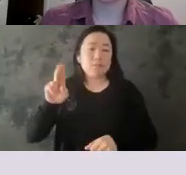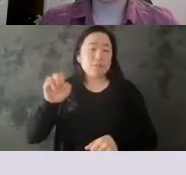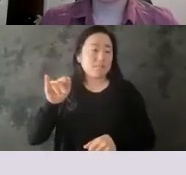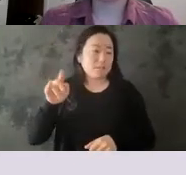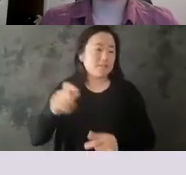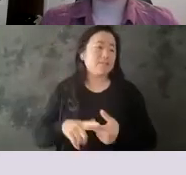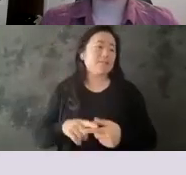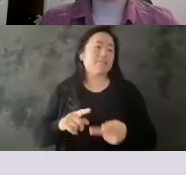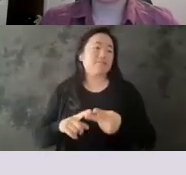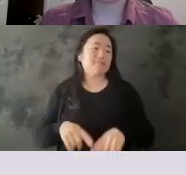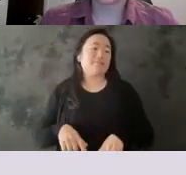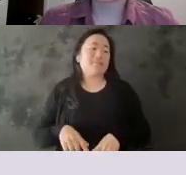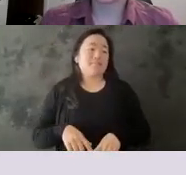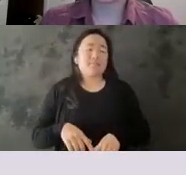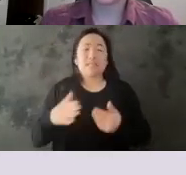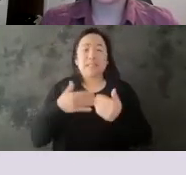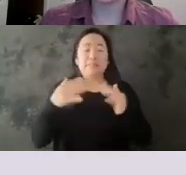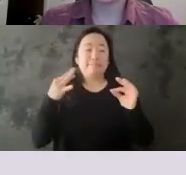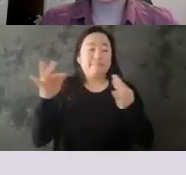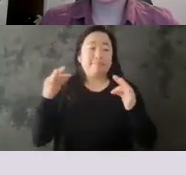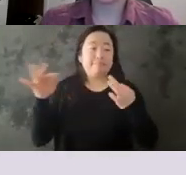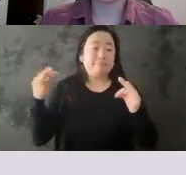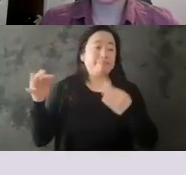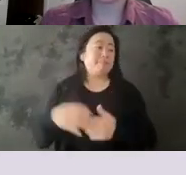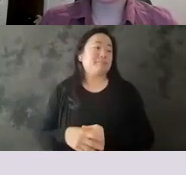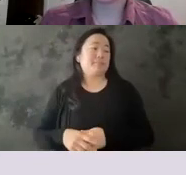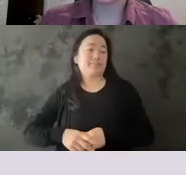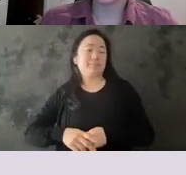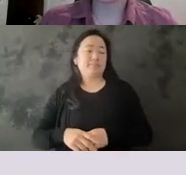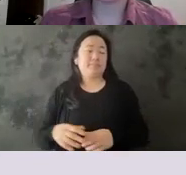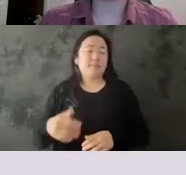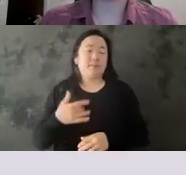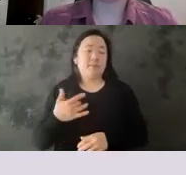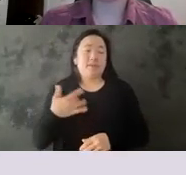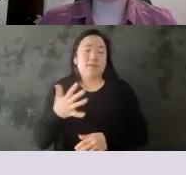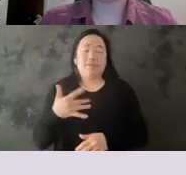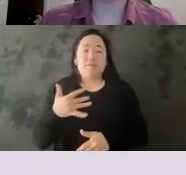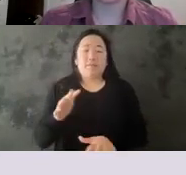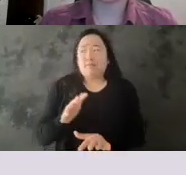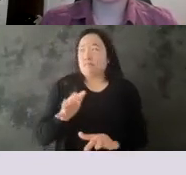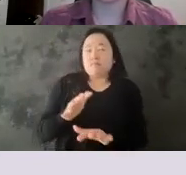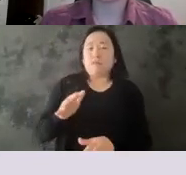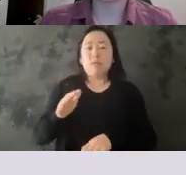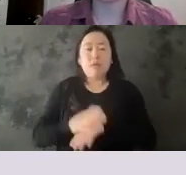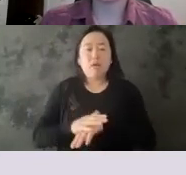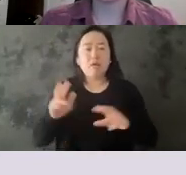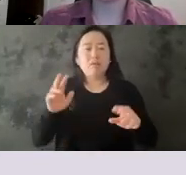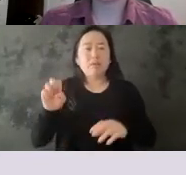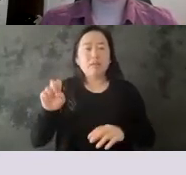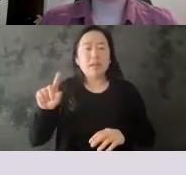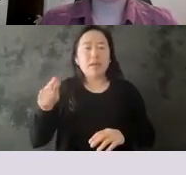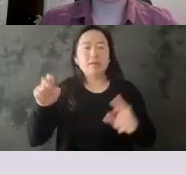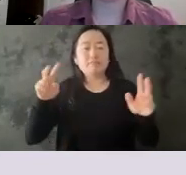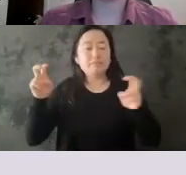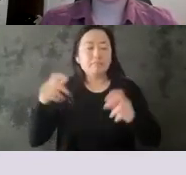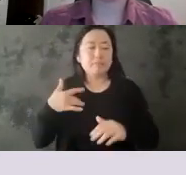concentrate. Feeling or acting on edge can be really consistent. For some survivors, it might be constant. And